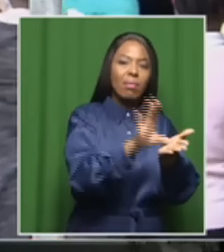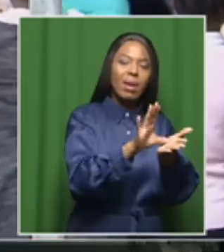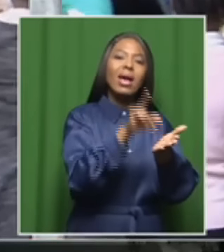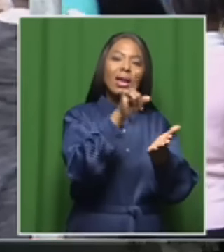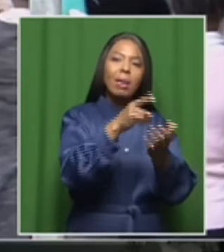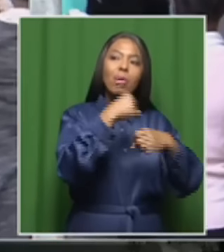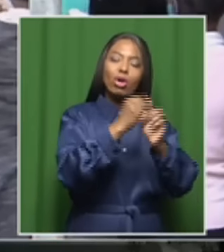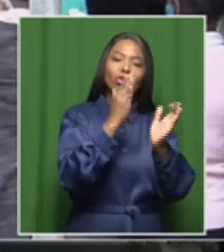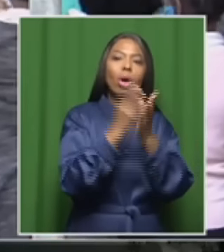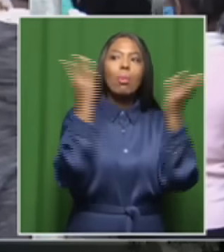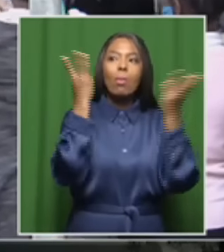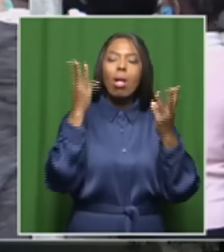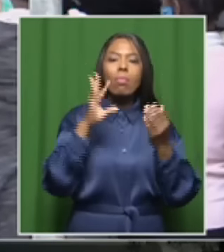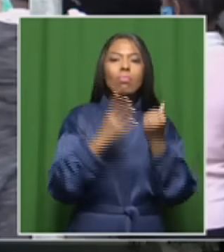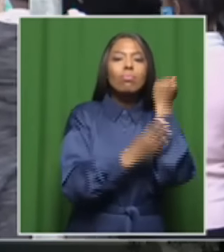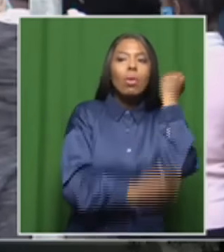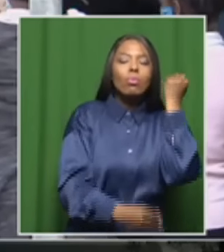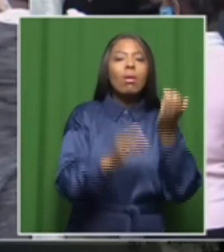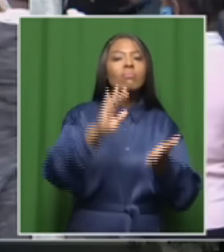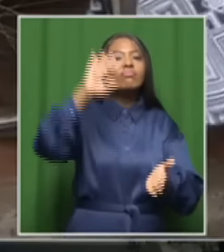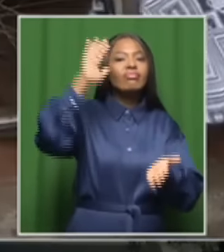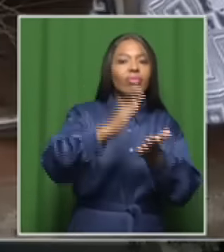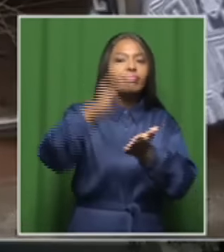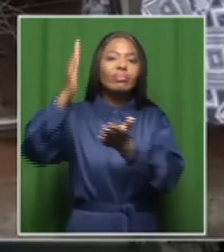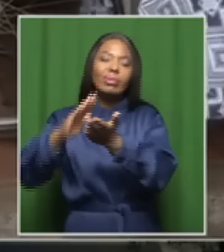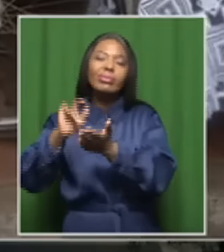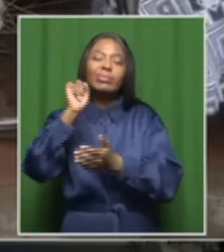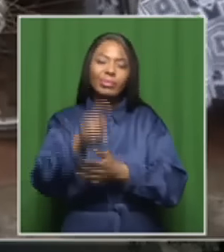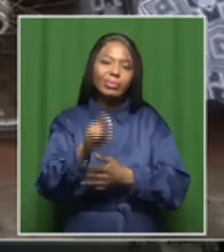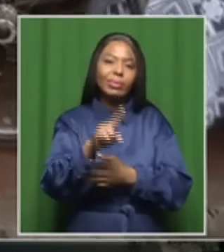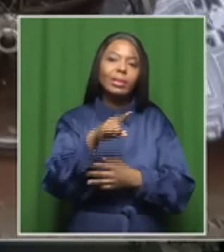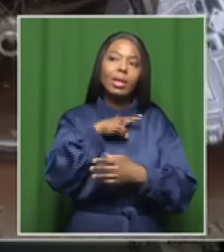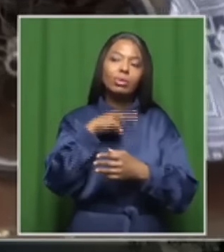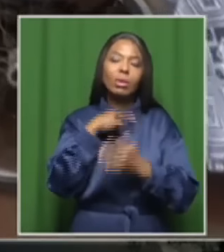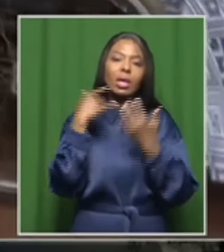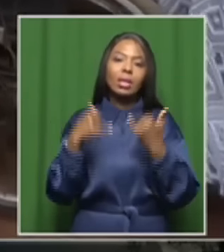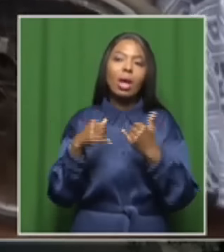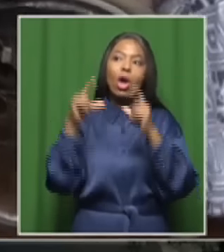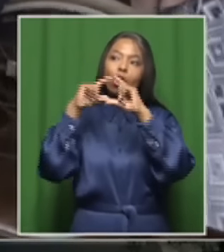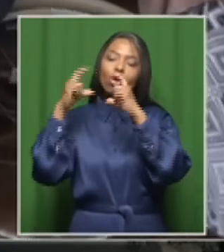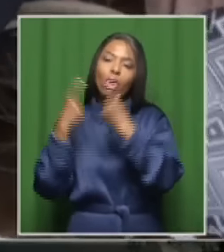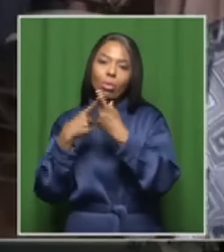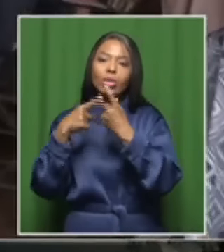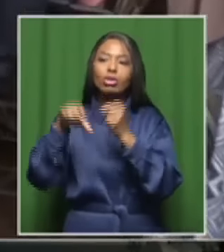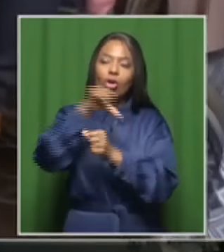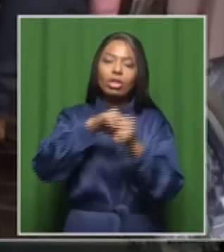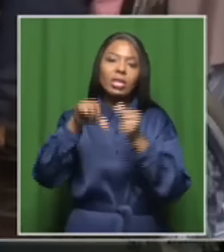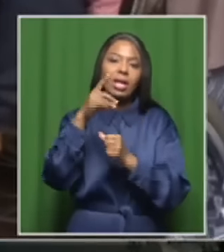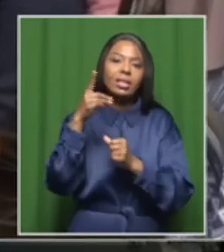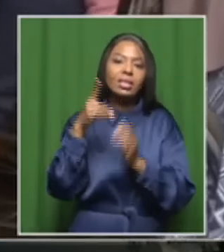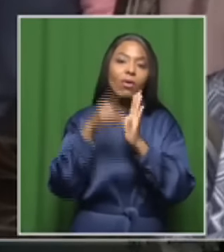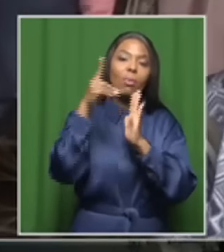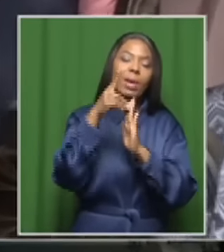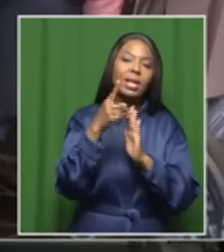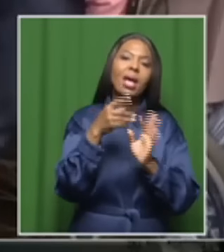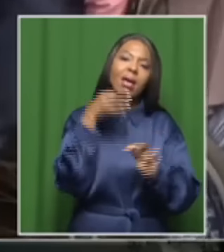then it's defeating the object. And that's when the Portfolio Committee on Social Development then said, no, let's